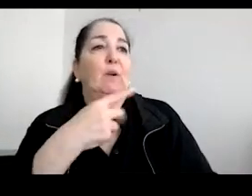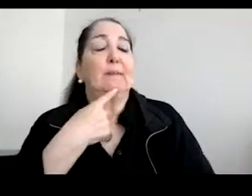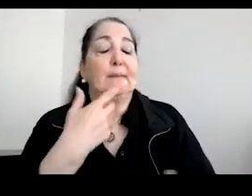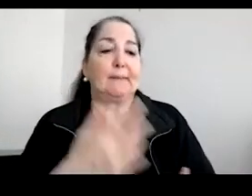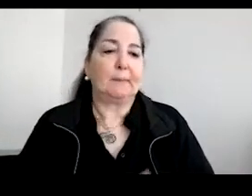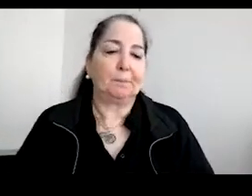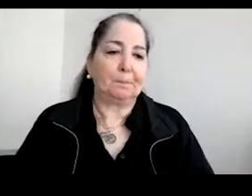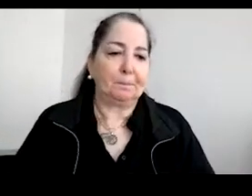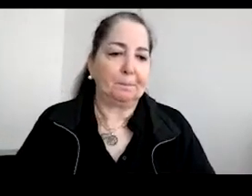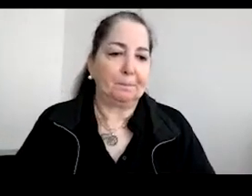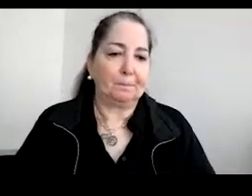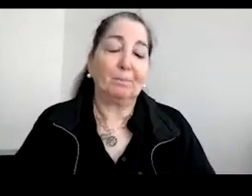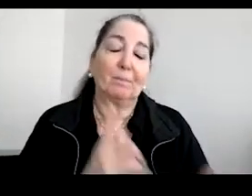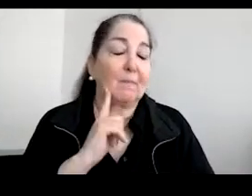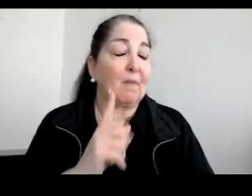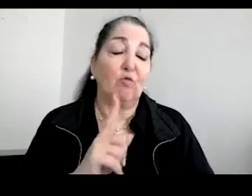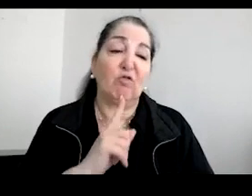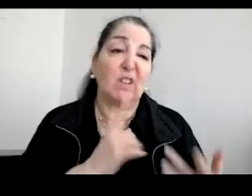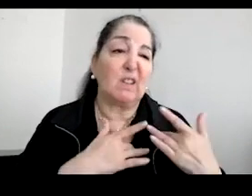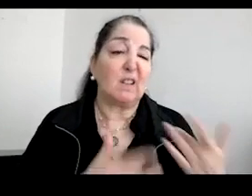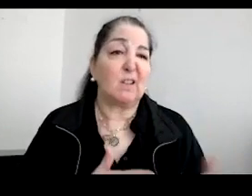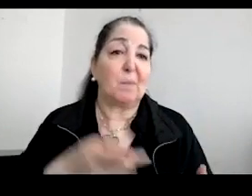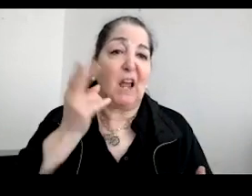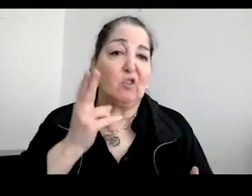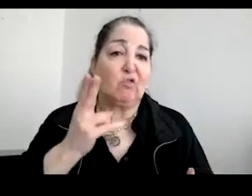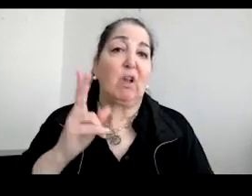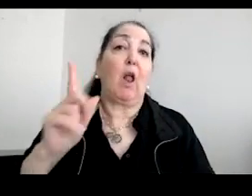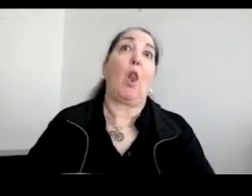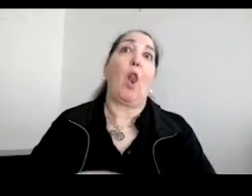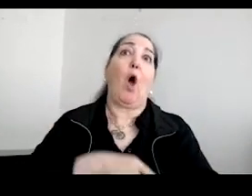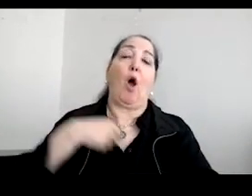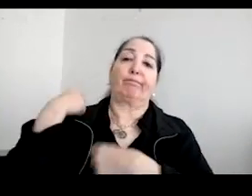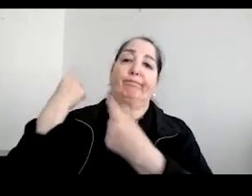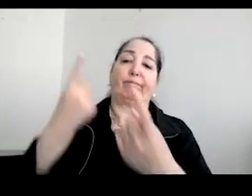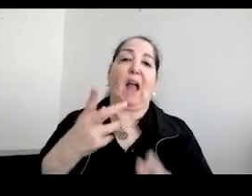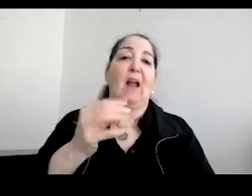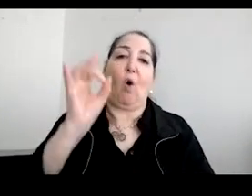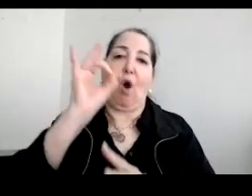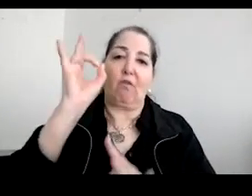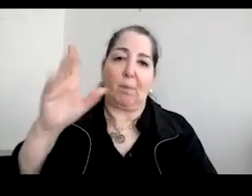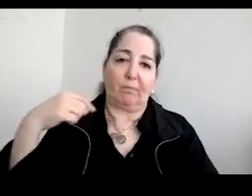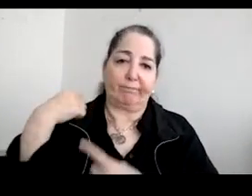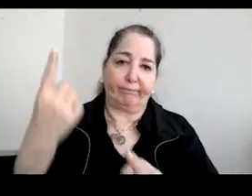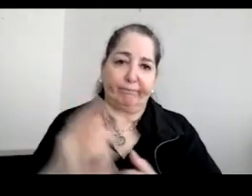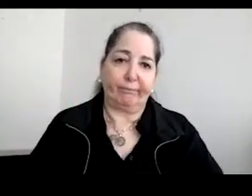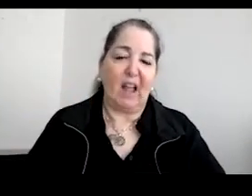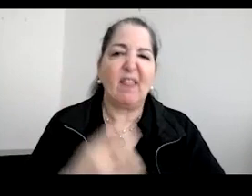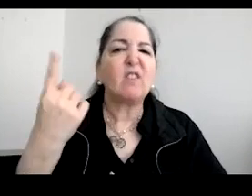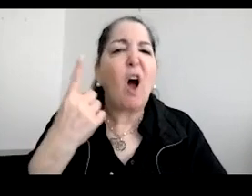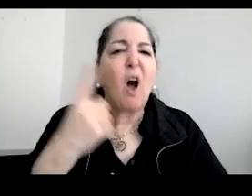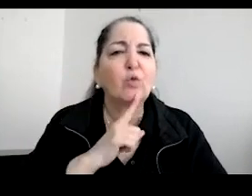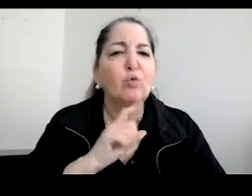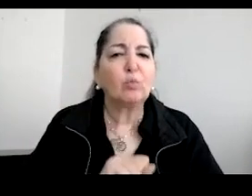there's kind of a long and horrible history to this. So, this has kind of always been the case. When UI was created back